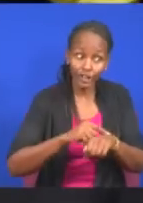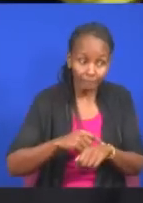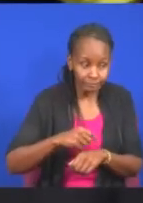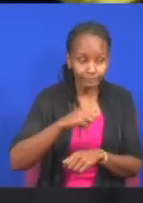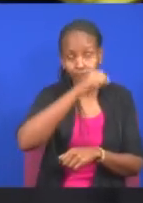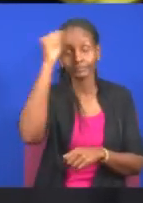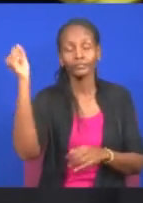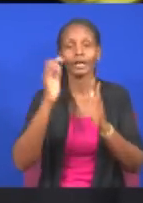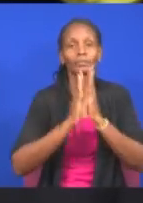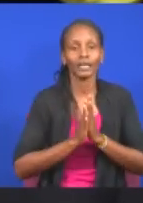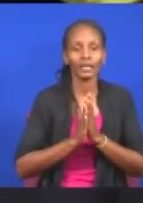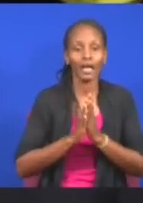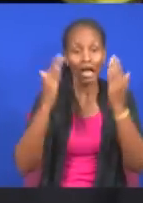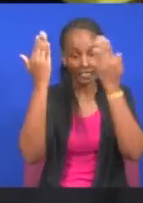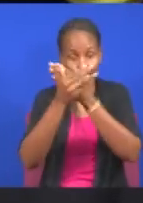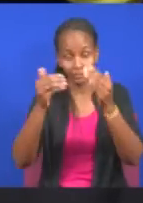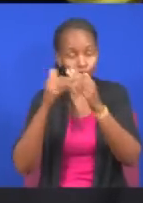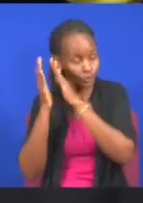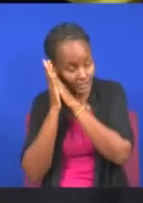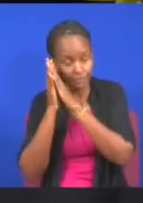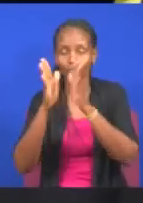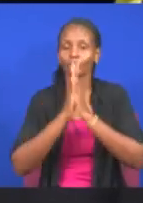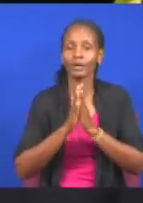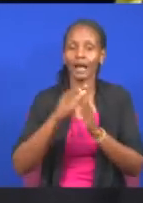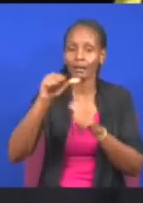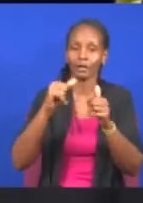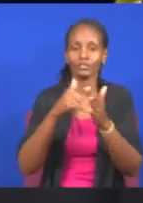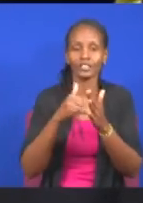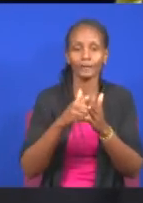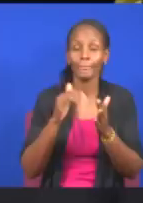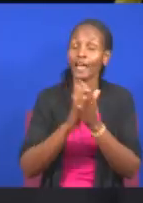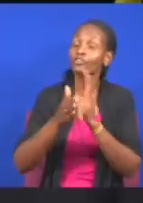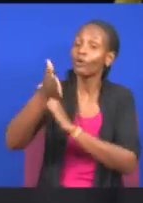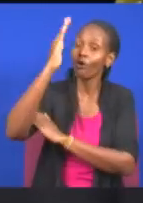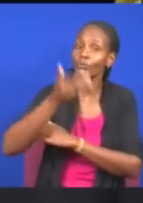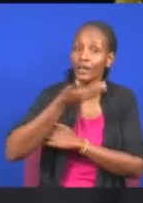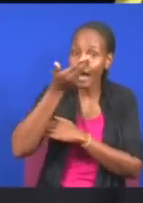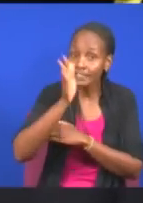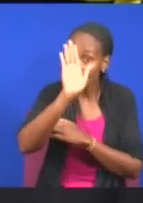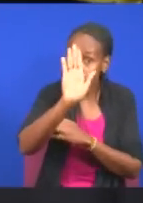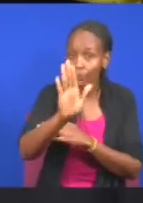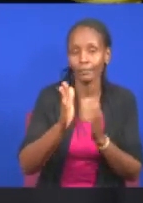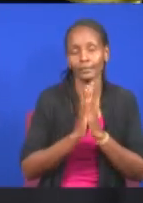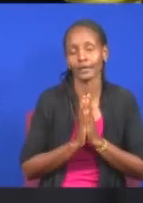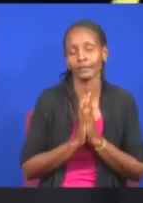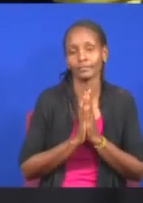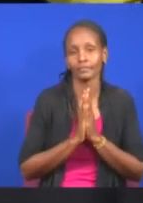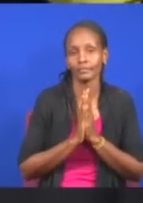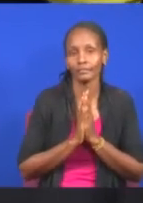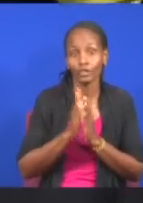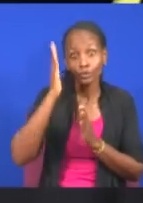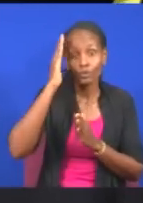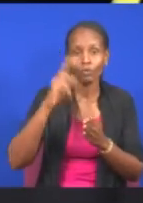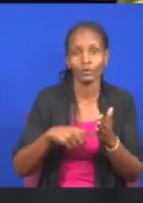pray. Mm-hmm. At night before you go to bed, you pray about it. And God will answer your prayers. Oh, you know